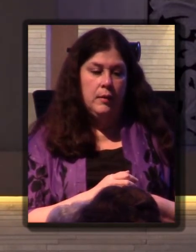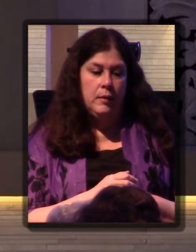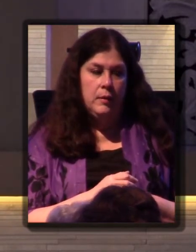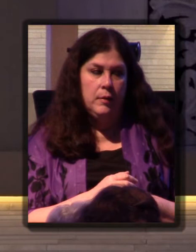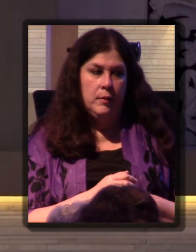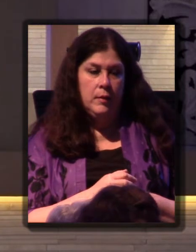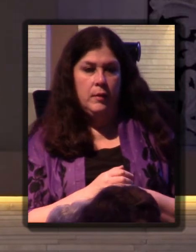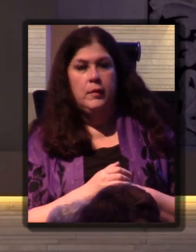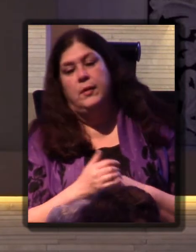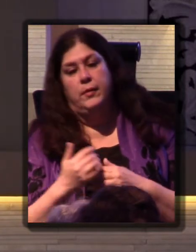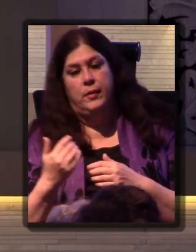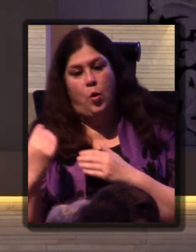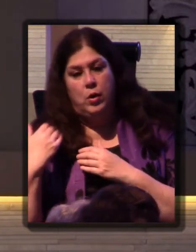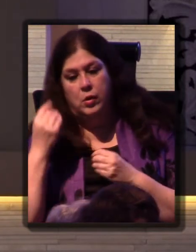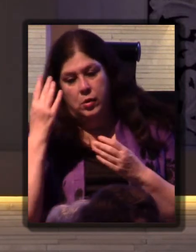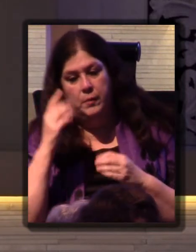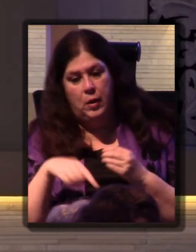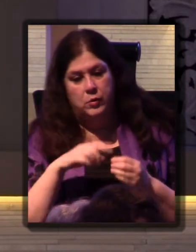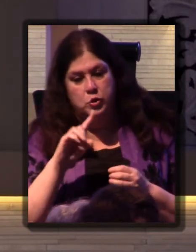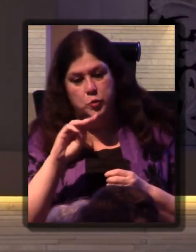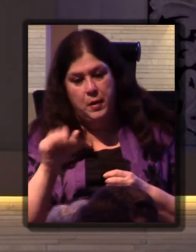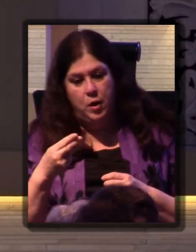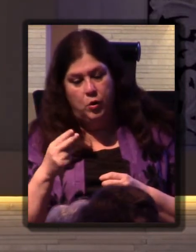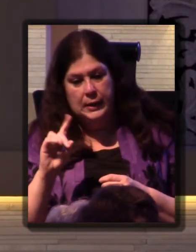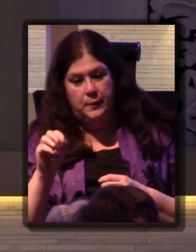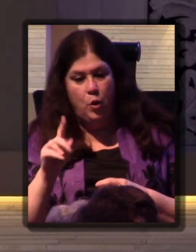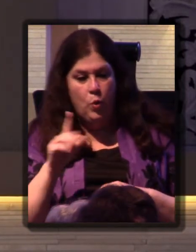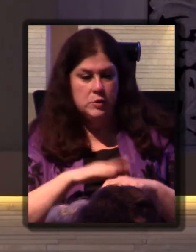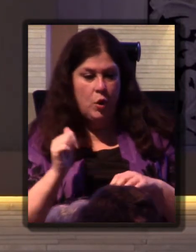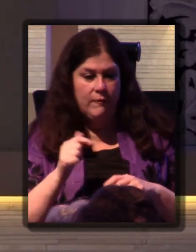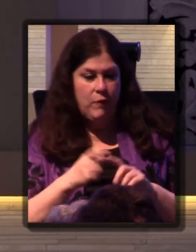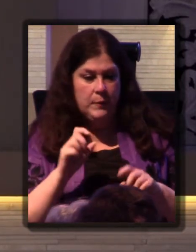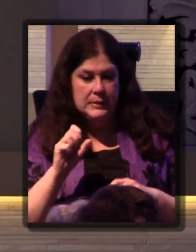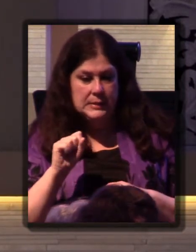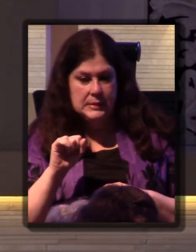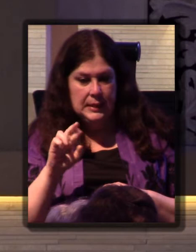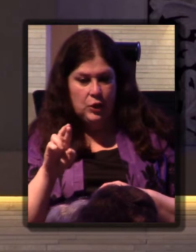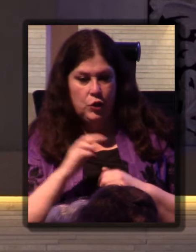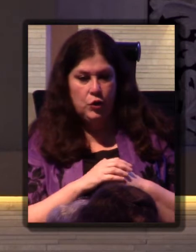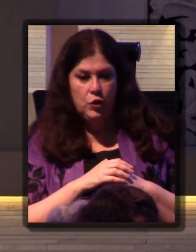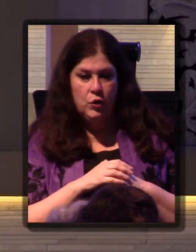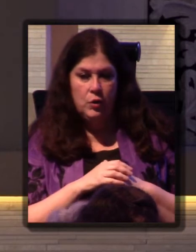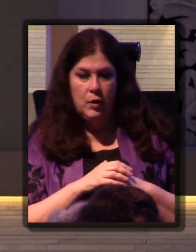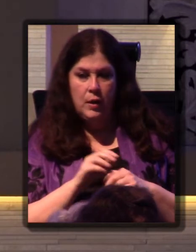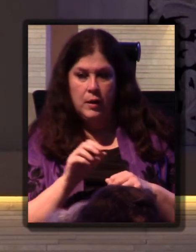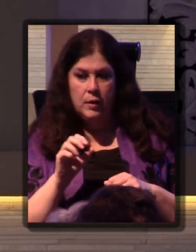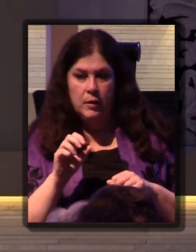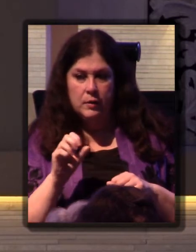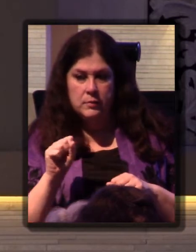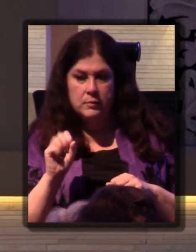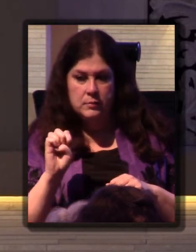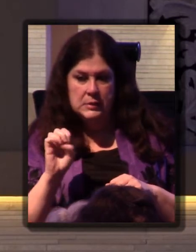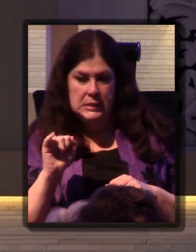concerning Edom or Duma: one keeps calling to me from Seir, which is